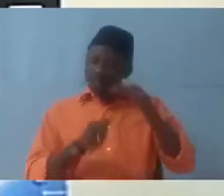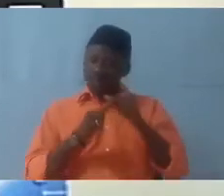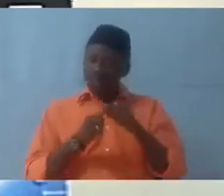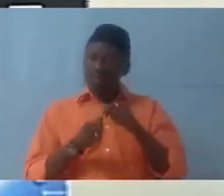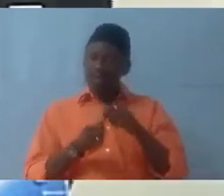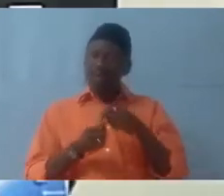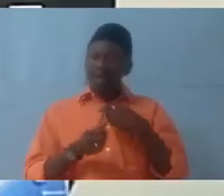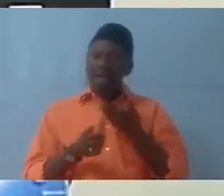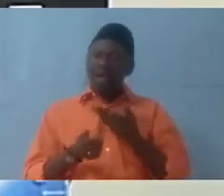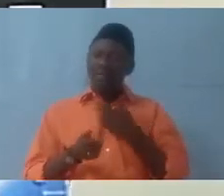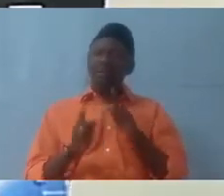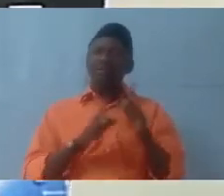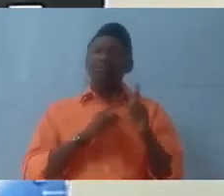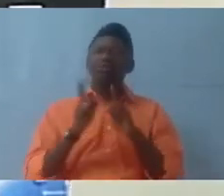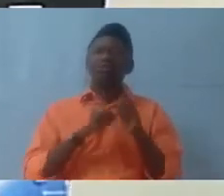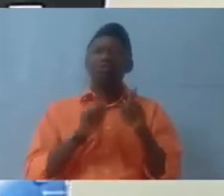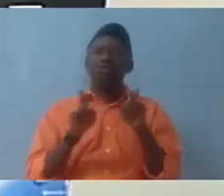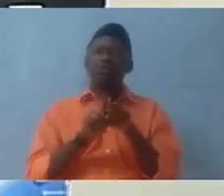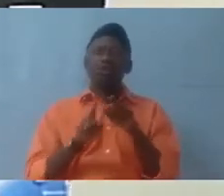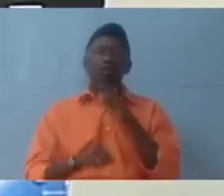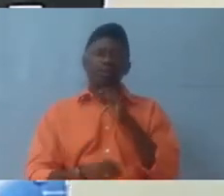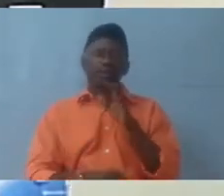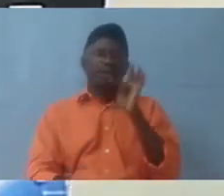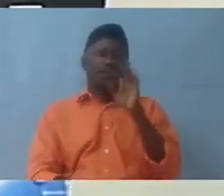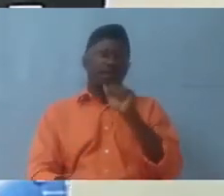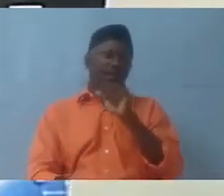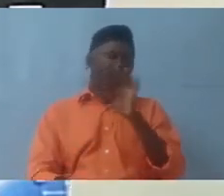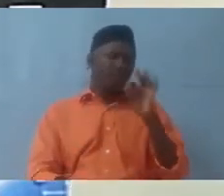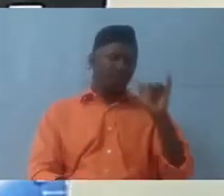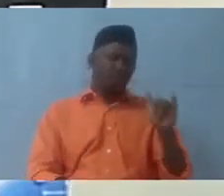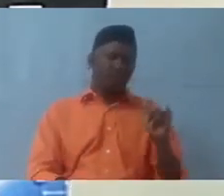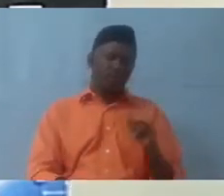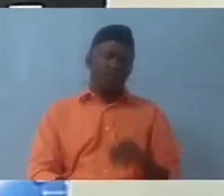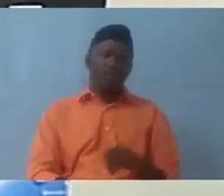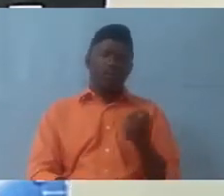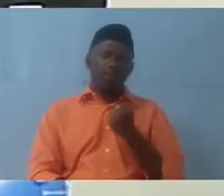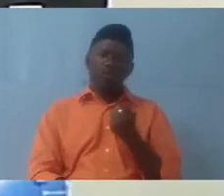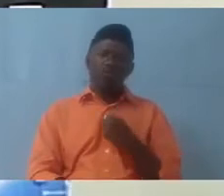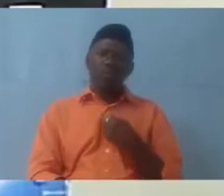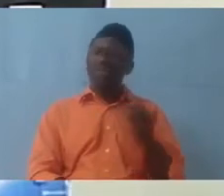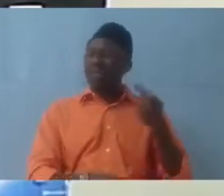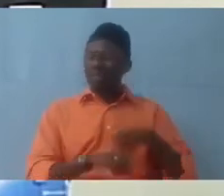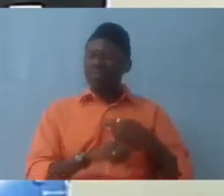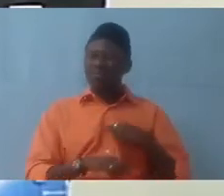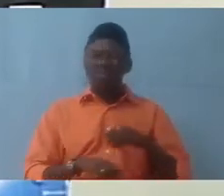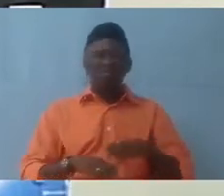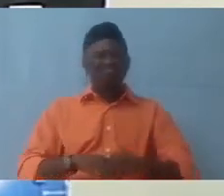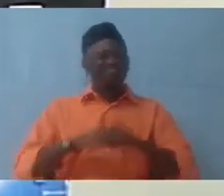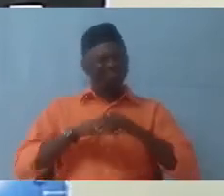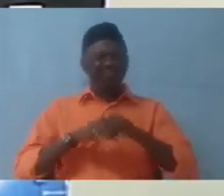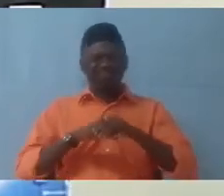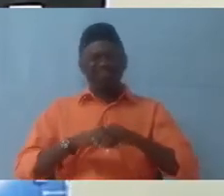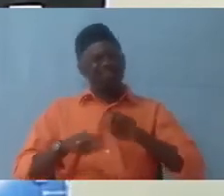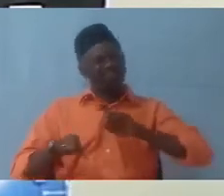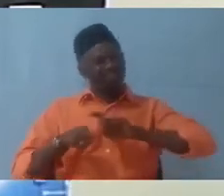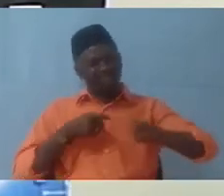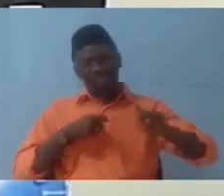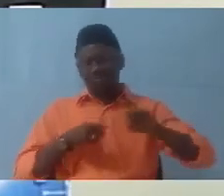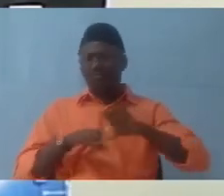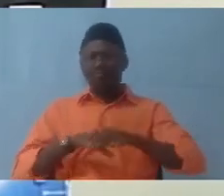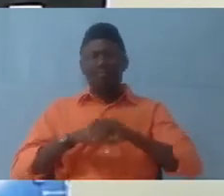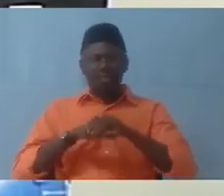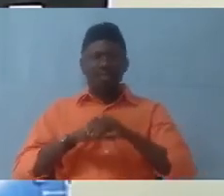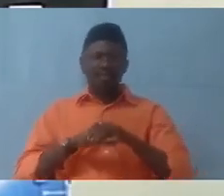had with him. Li nak ñoy na ci waxtaan wo xamne ni amon na ko ak mom. Because we were very close at the time. Ndax bo ñom ñun dañ jégeenté won